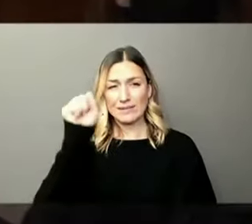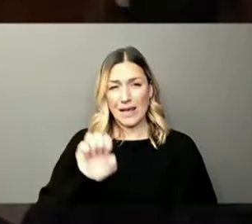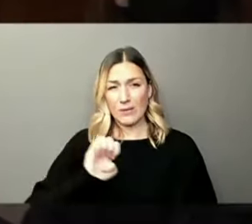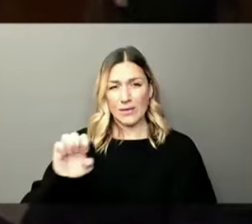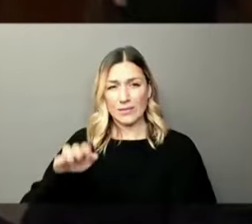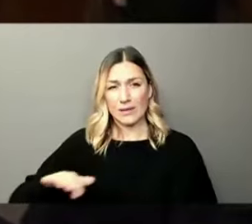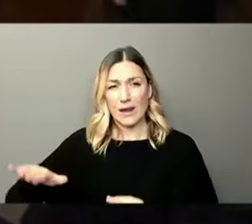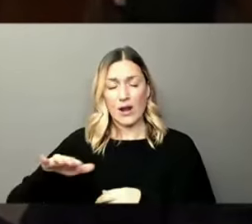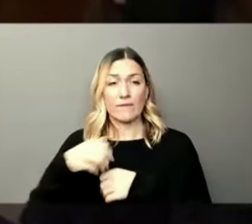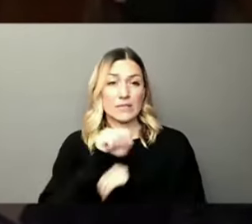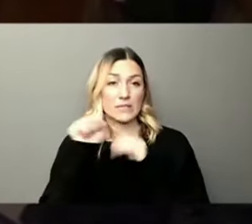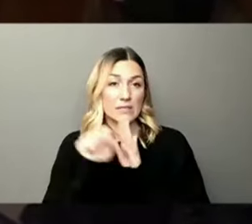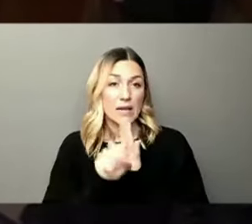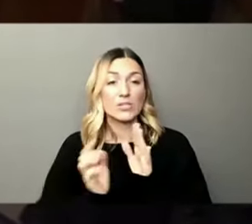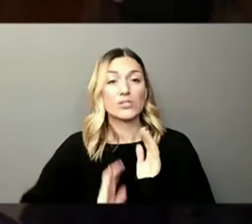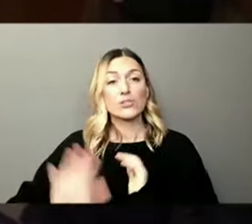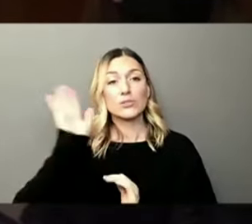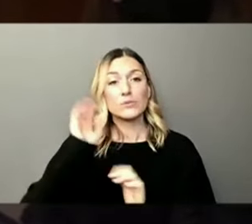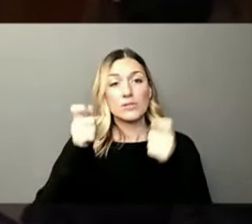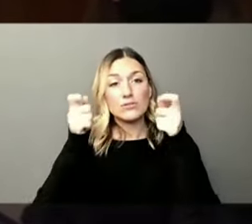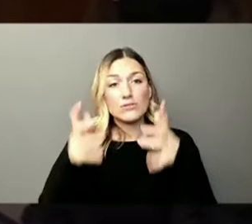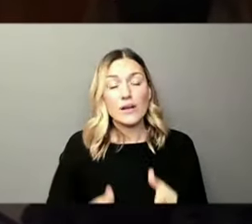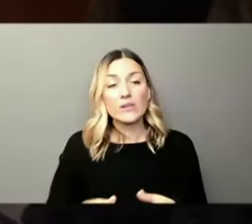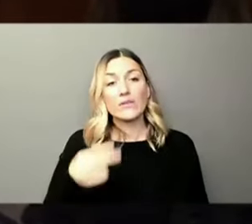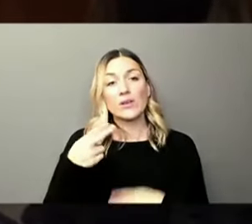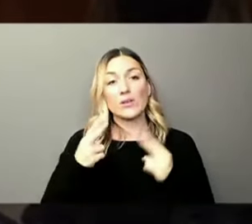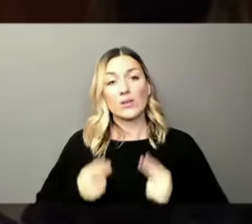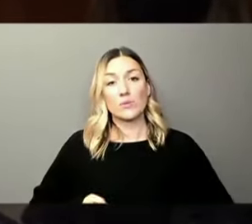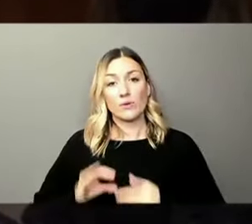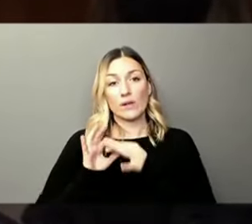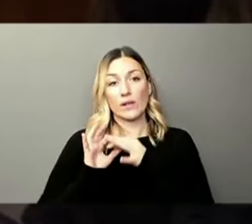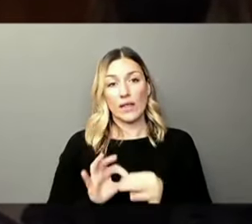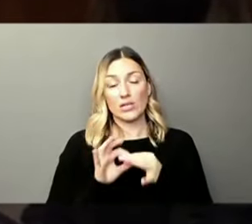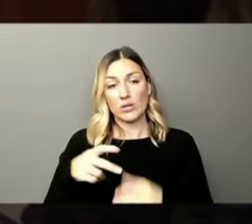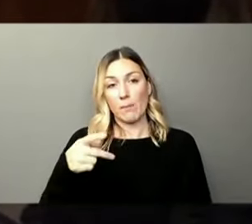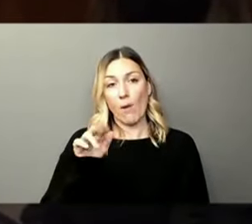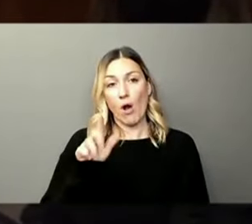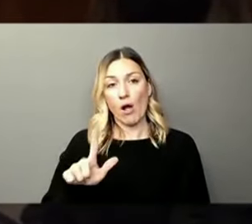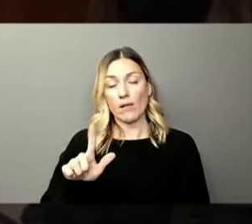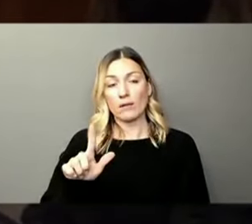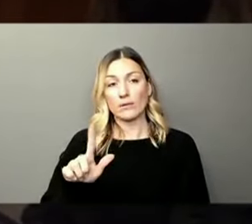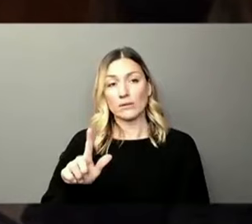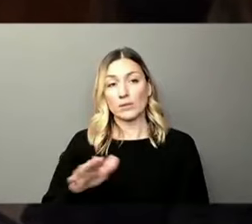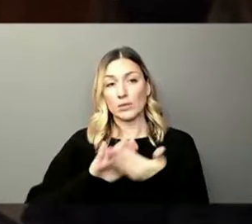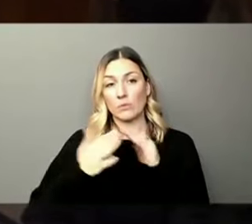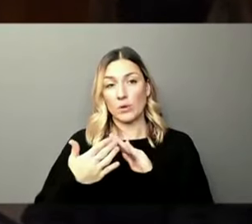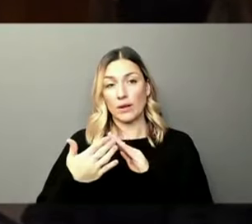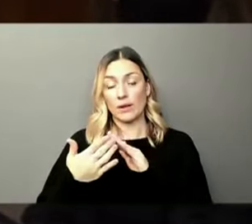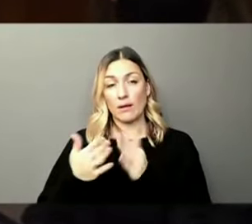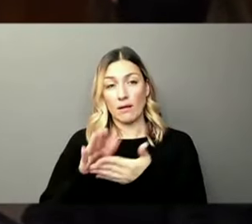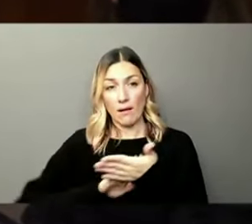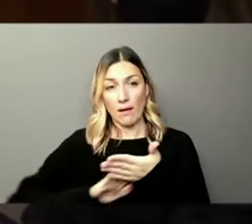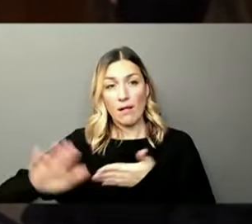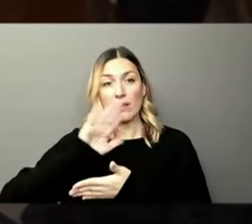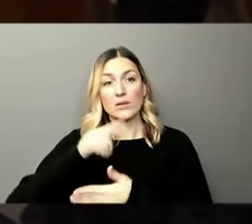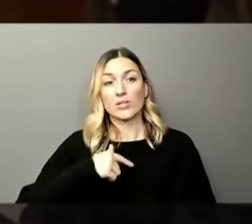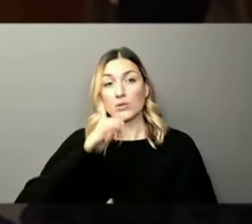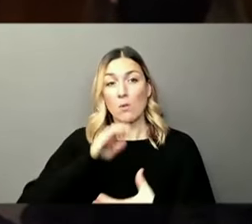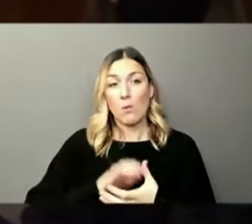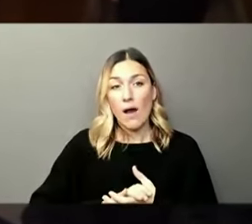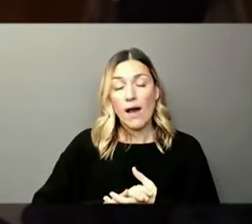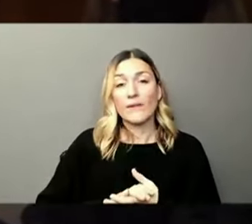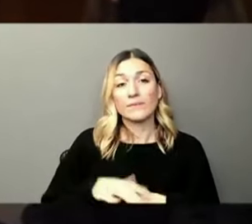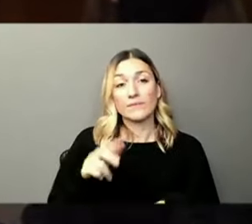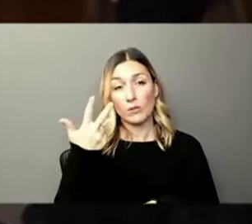the Director of Human Relations at the Paul D. Camp Community College. She's a wife and mother to three children. Her husband, Steve, is here with